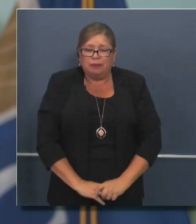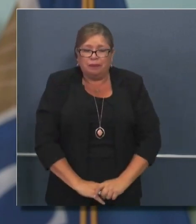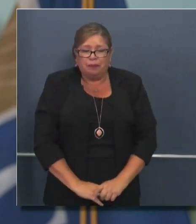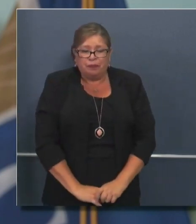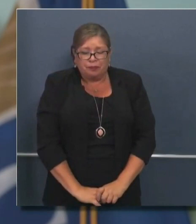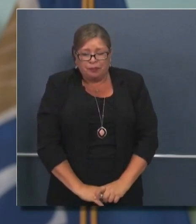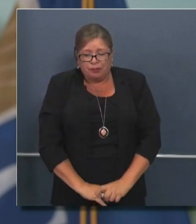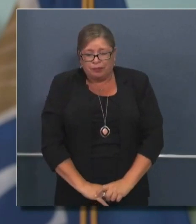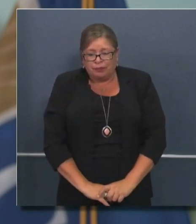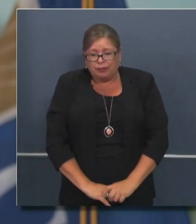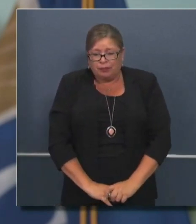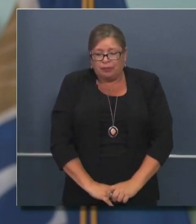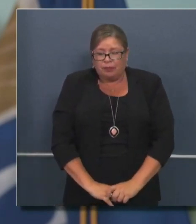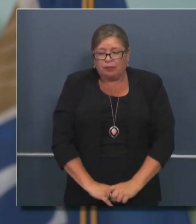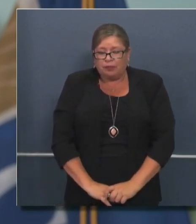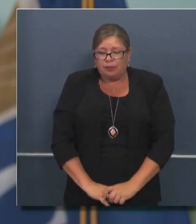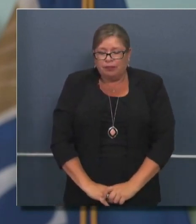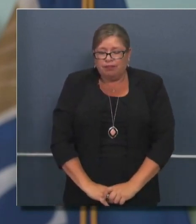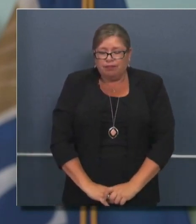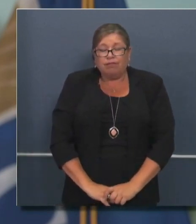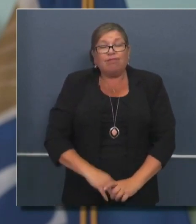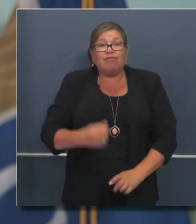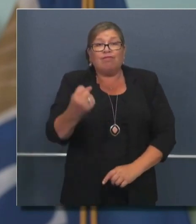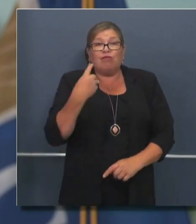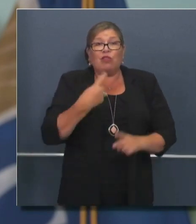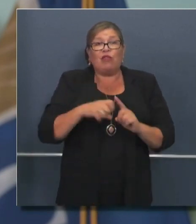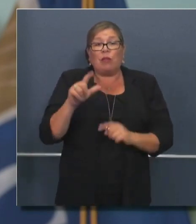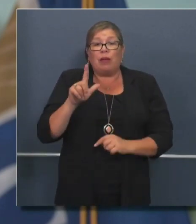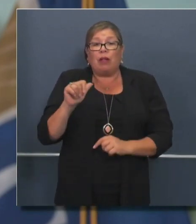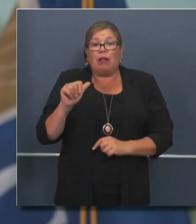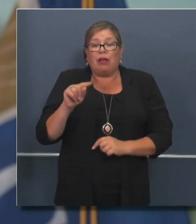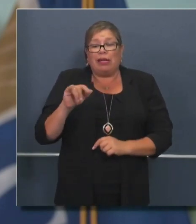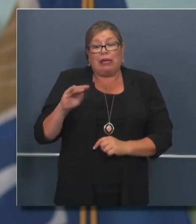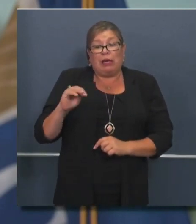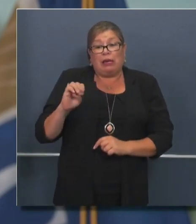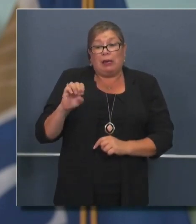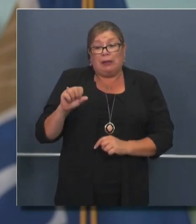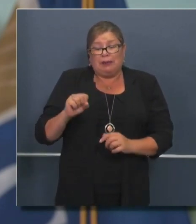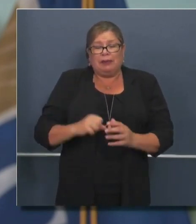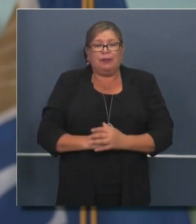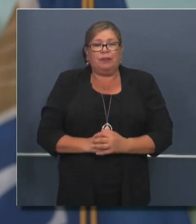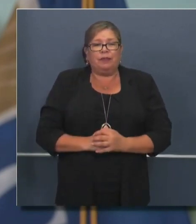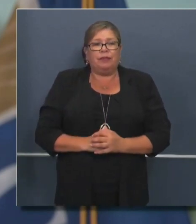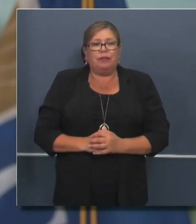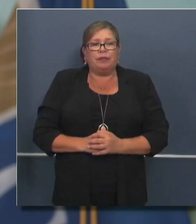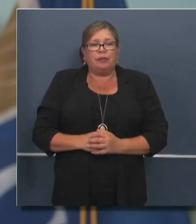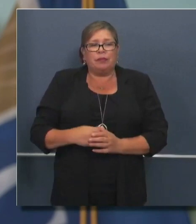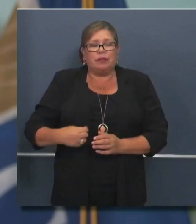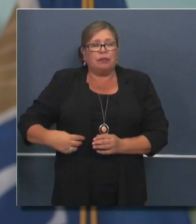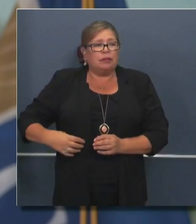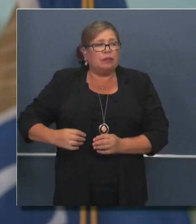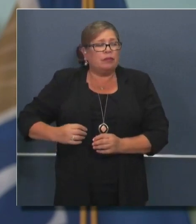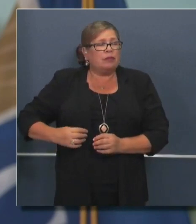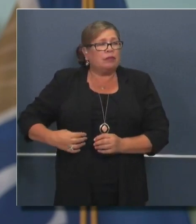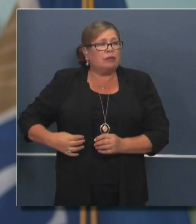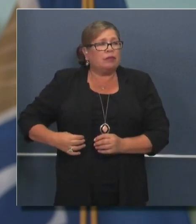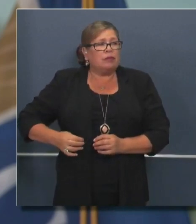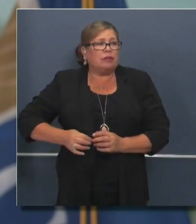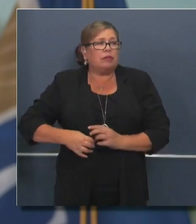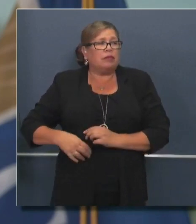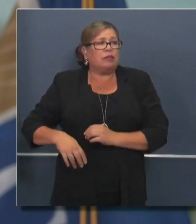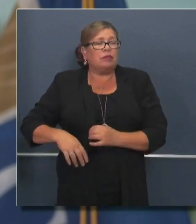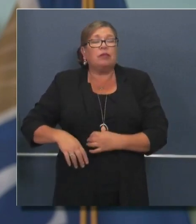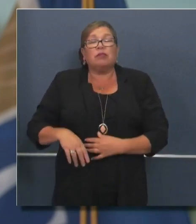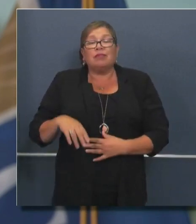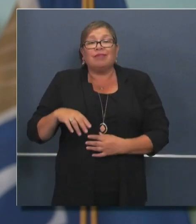Hi, Governor. How you doing? Today, your administration approved a variance for Los Angeles County. And as you know, LA County